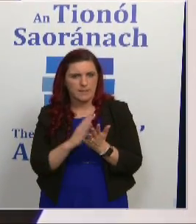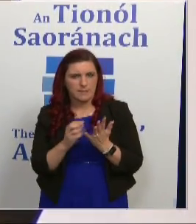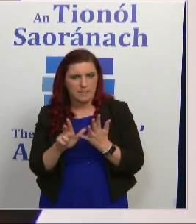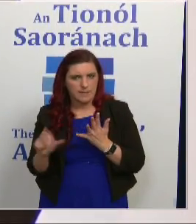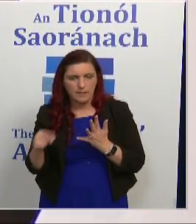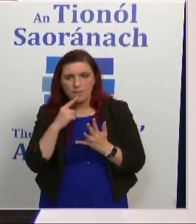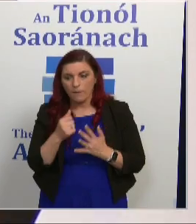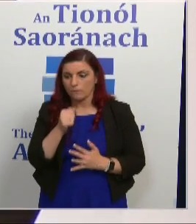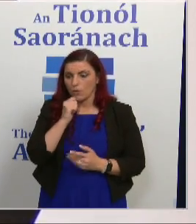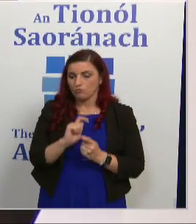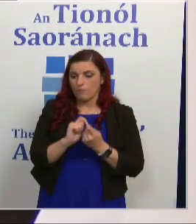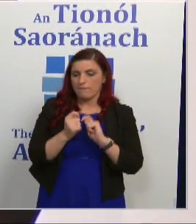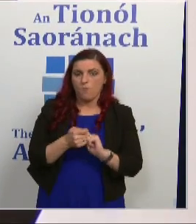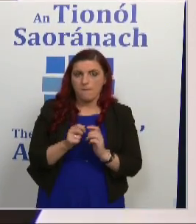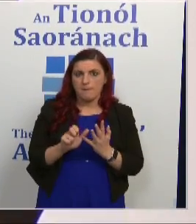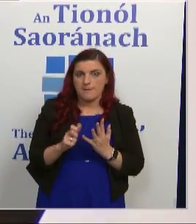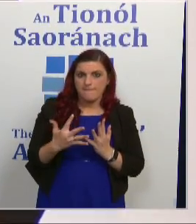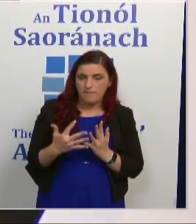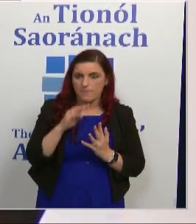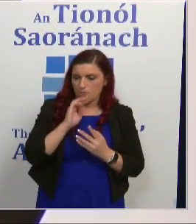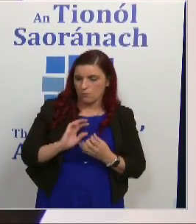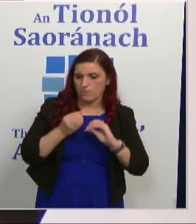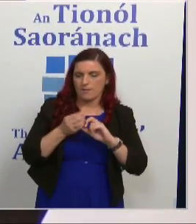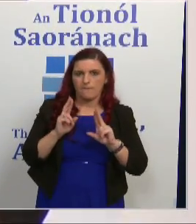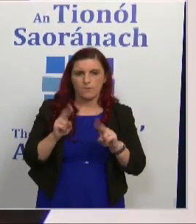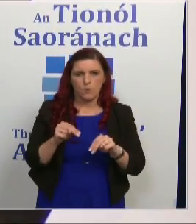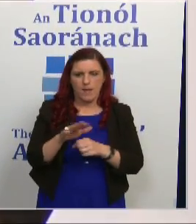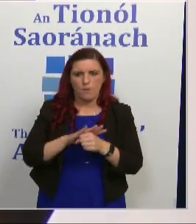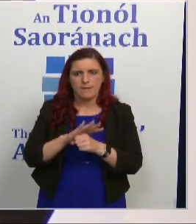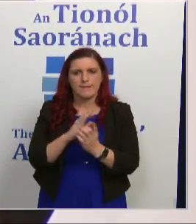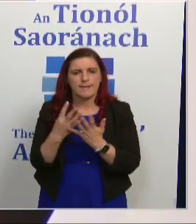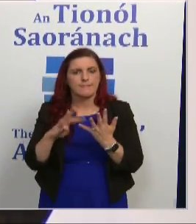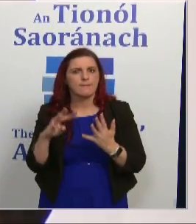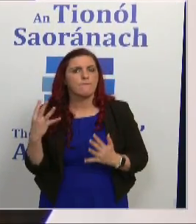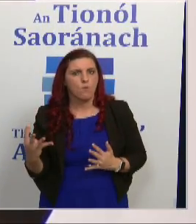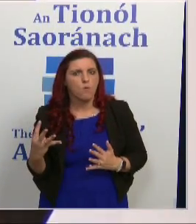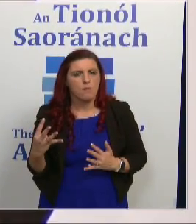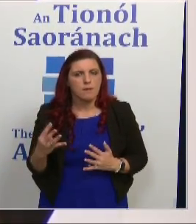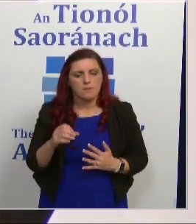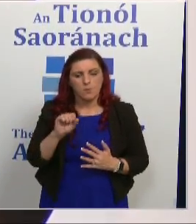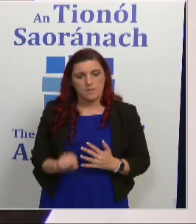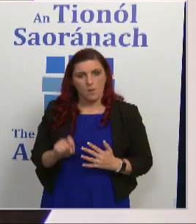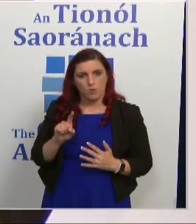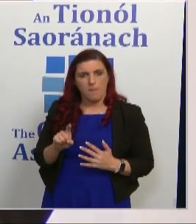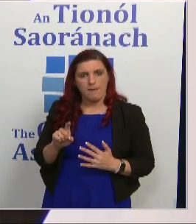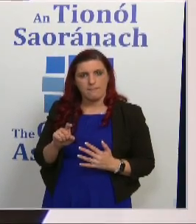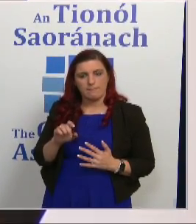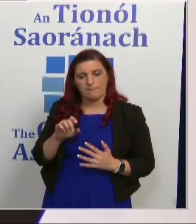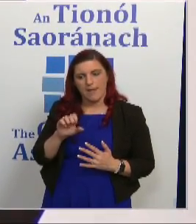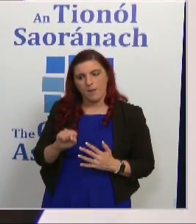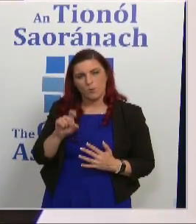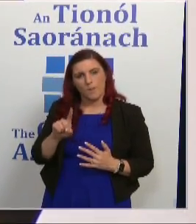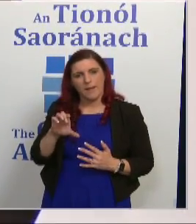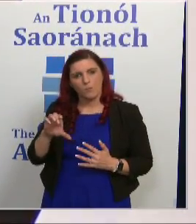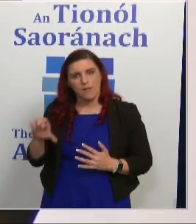85, and then you see the creation of these new counties in 1994, and sort of the creation of a county model